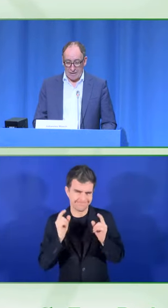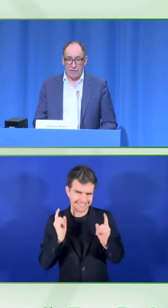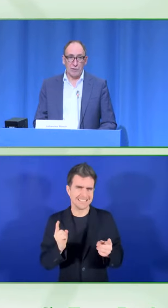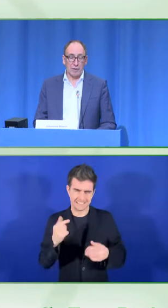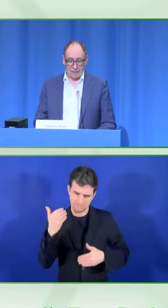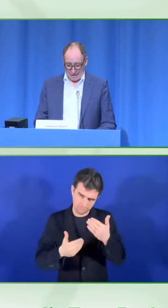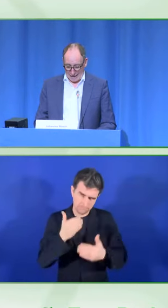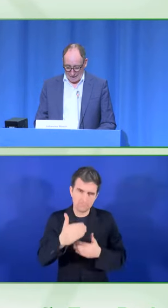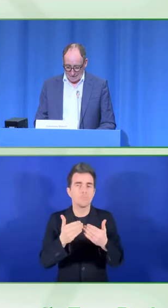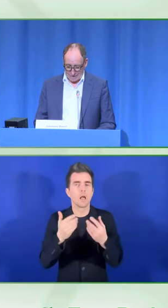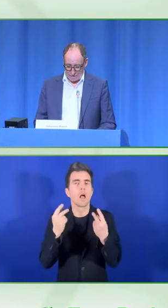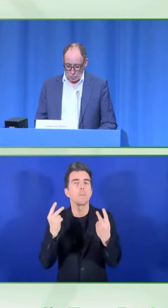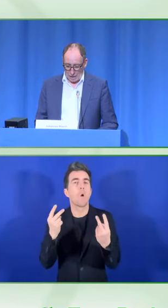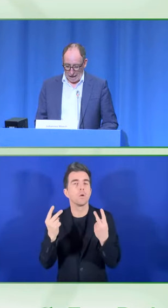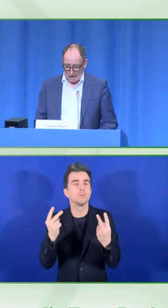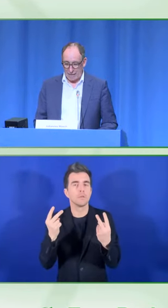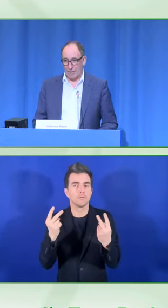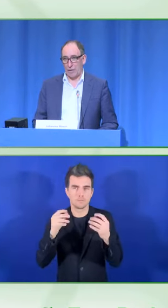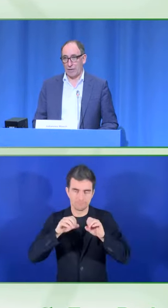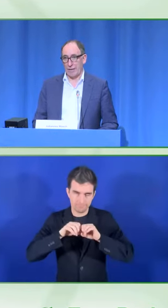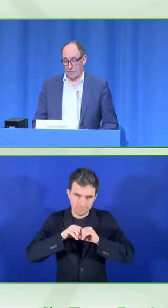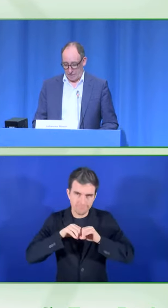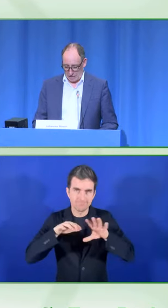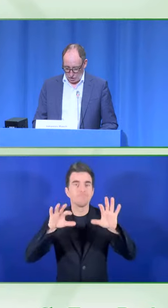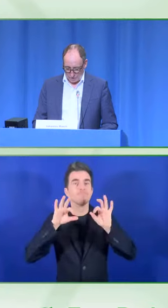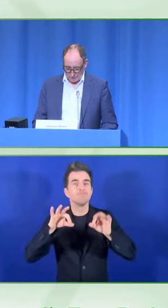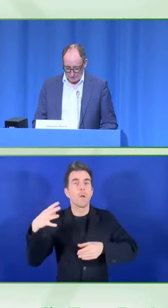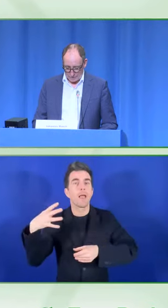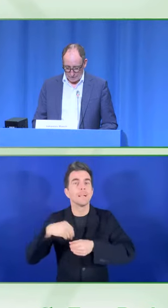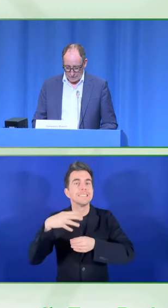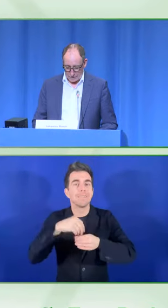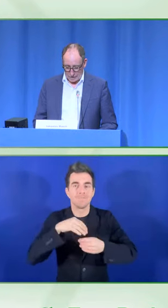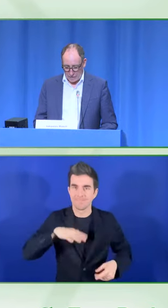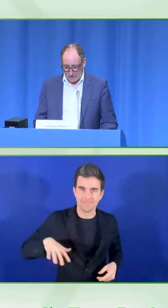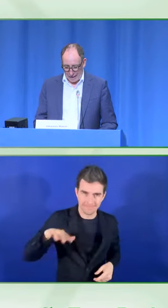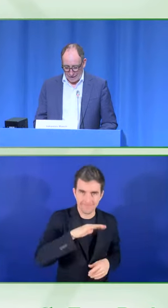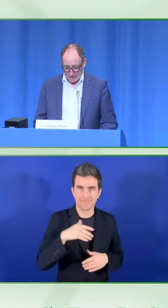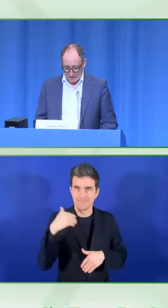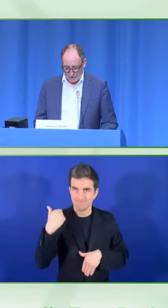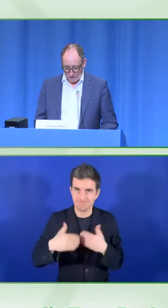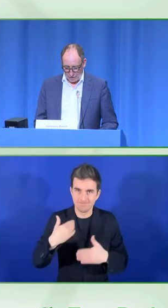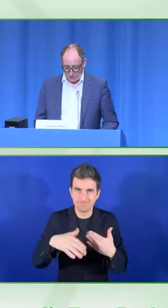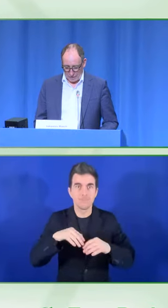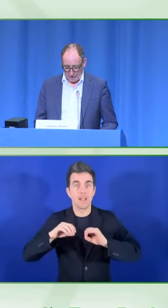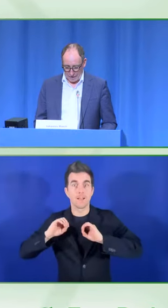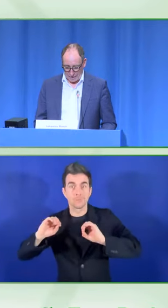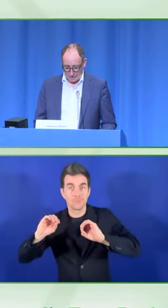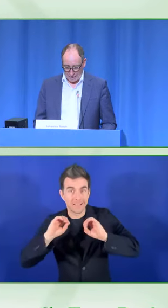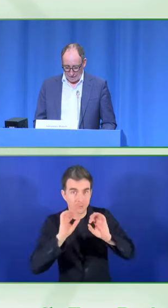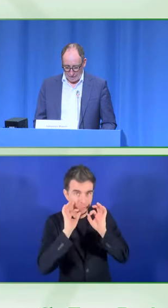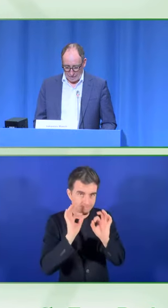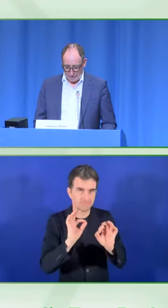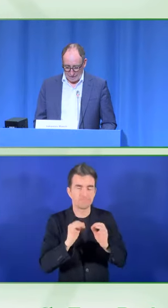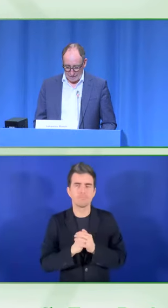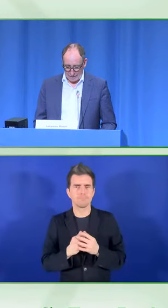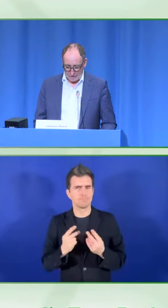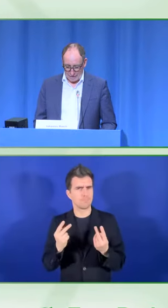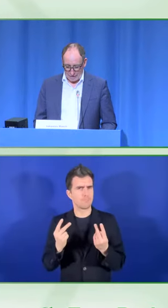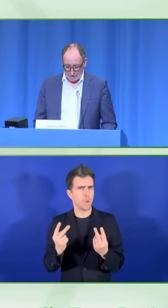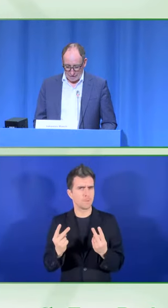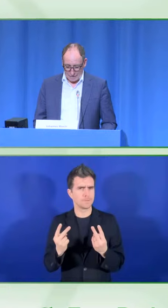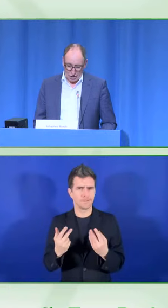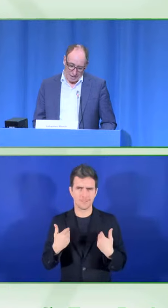every individual access to high quality education, regardless of their